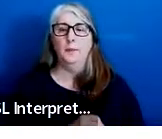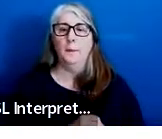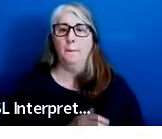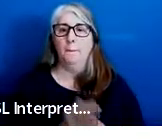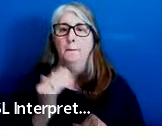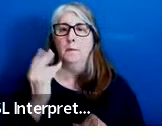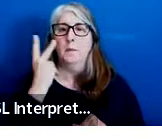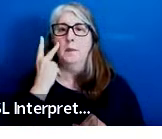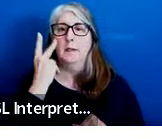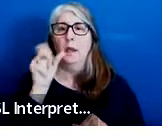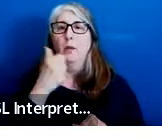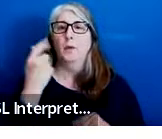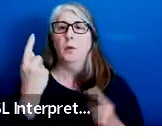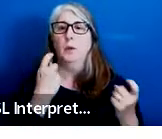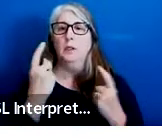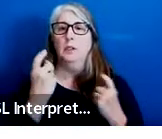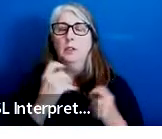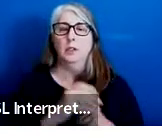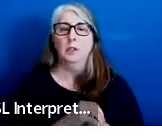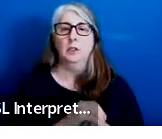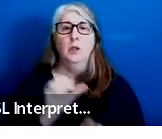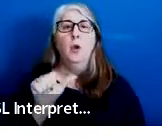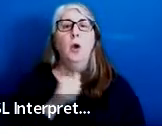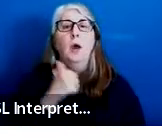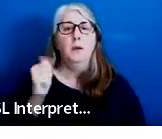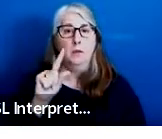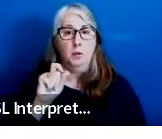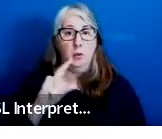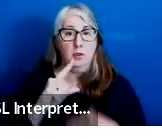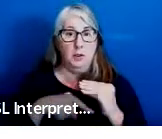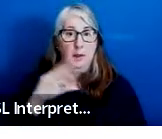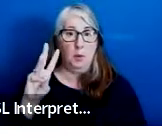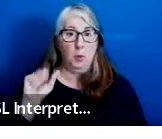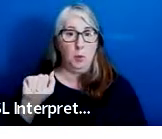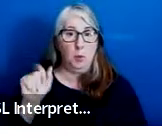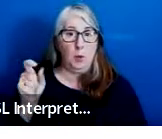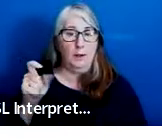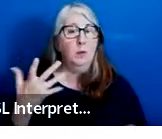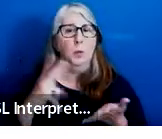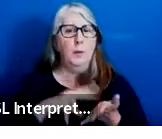see. Another wax question. So what constitutes a